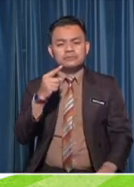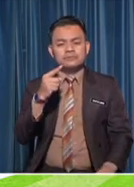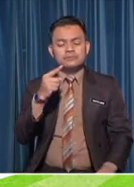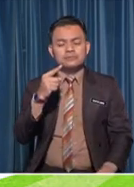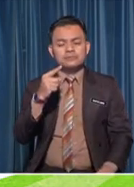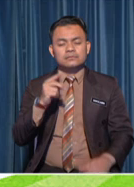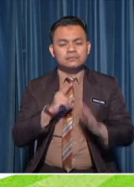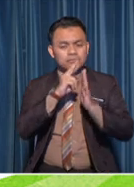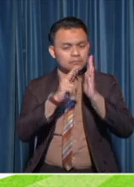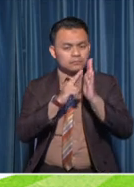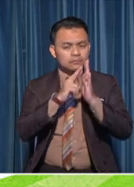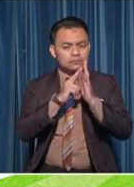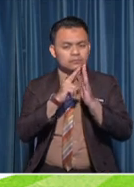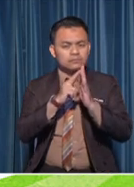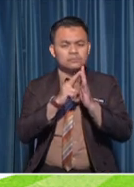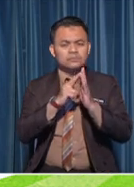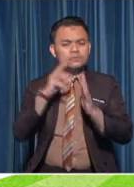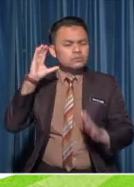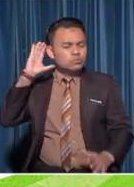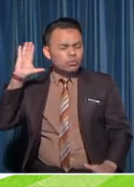playing too loud?